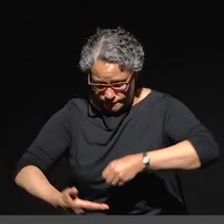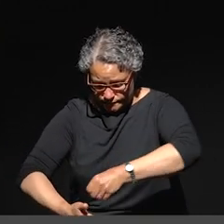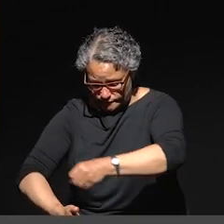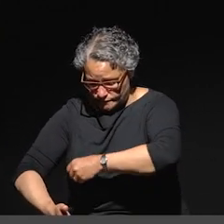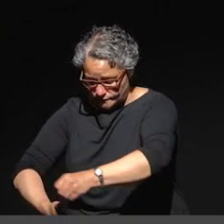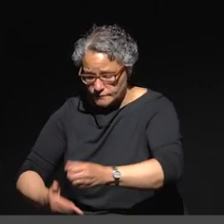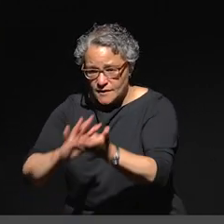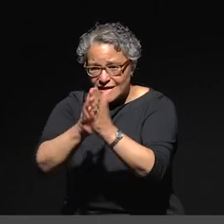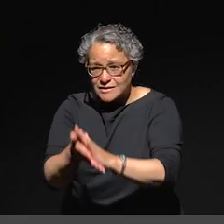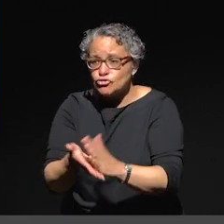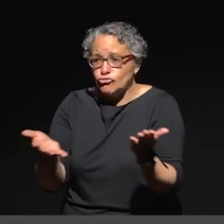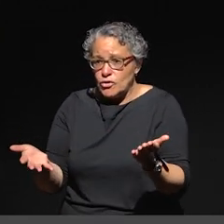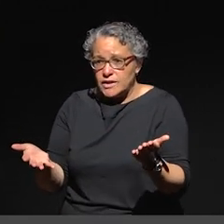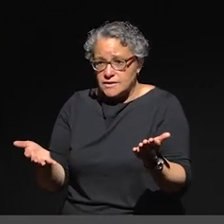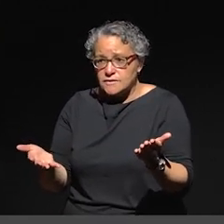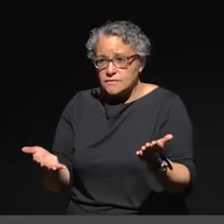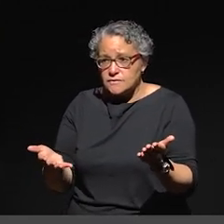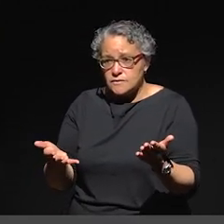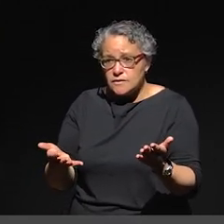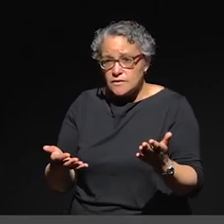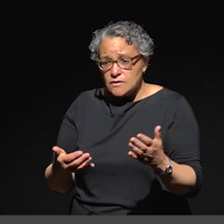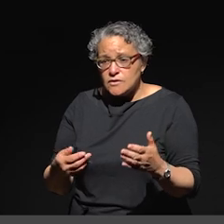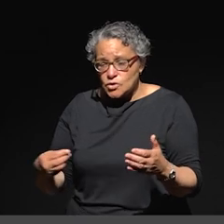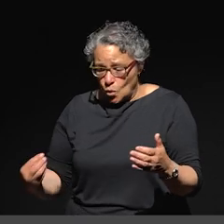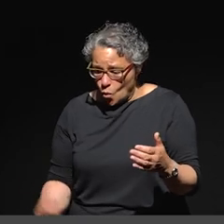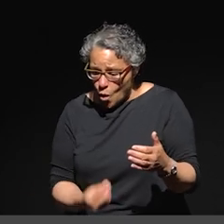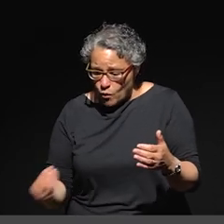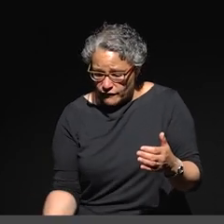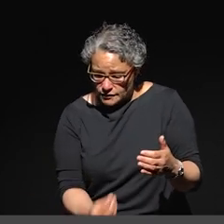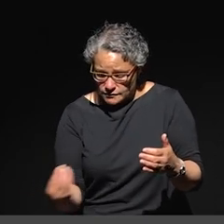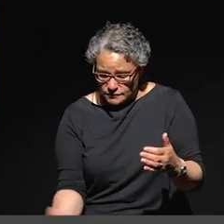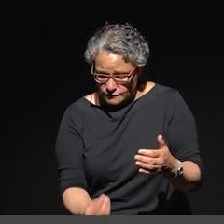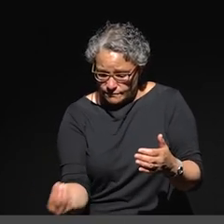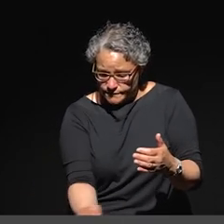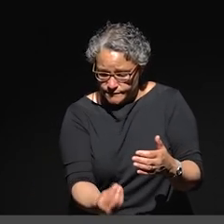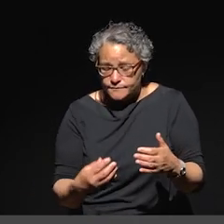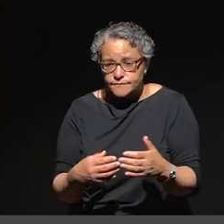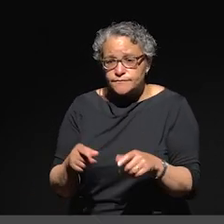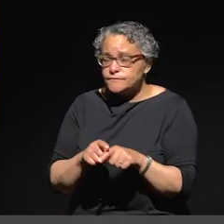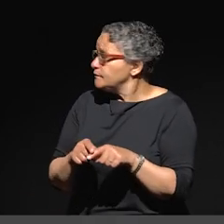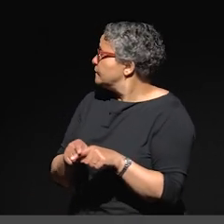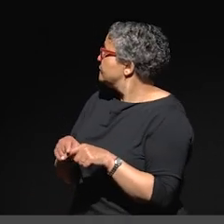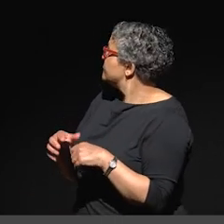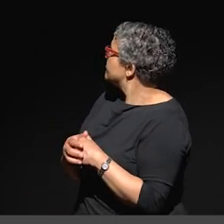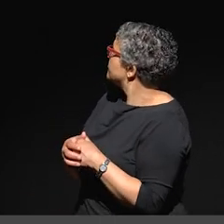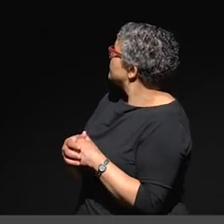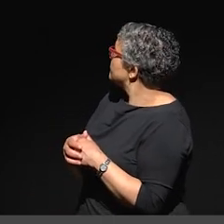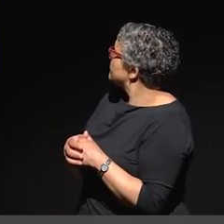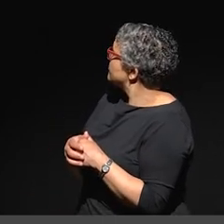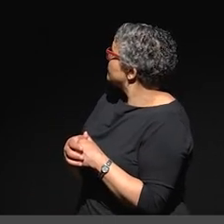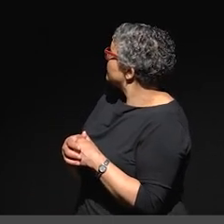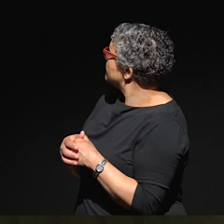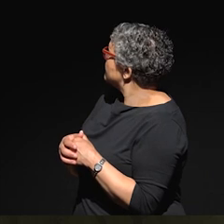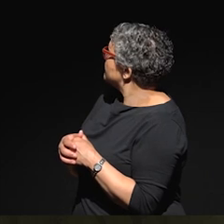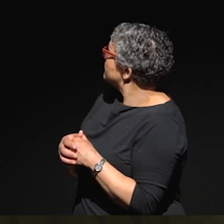destroyed, basically, in the process. It was woven from behind, which is why the direction is the opposite in the